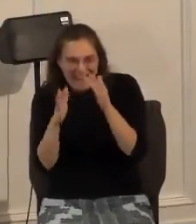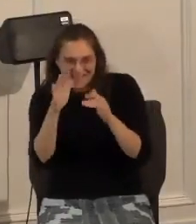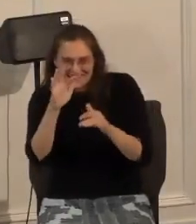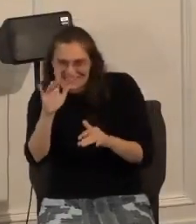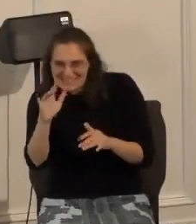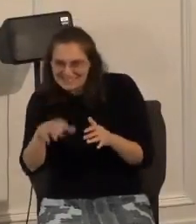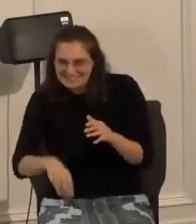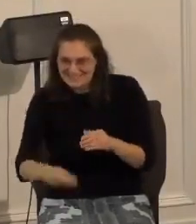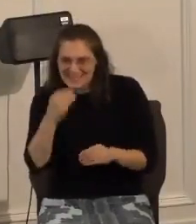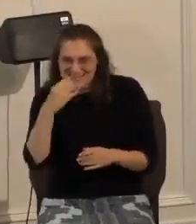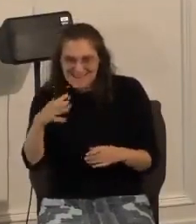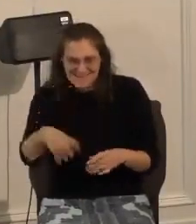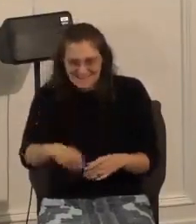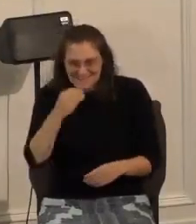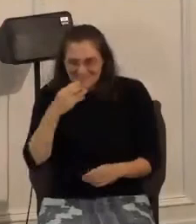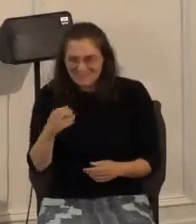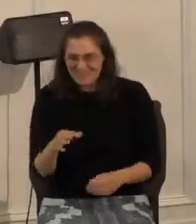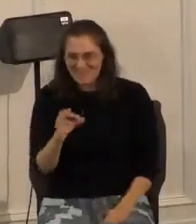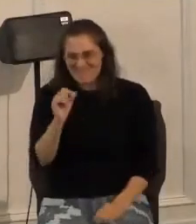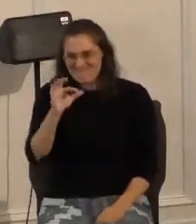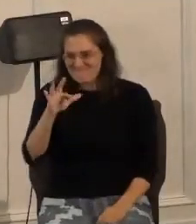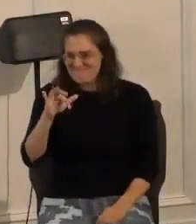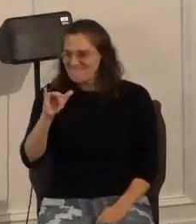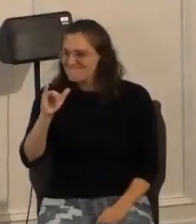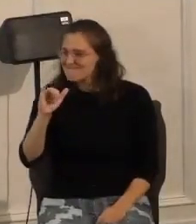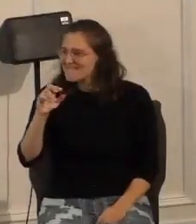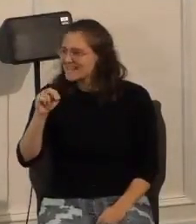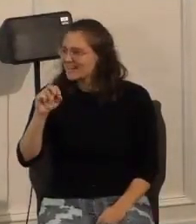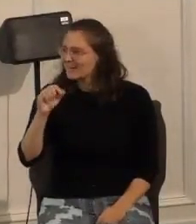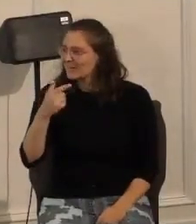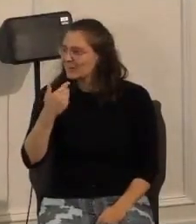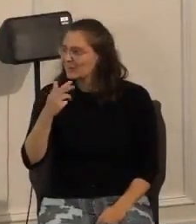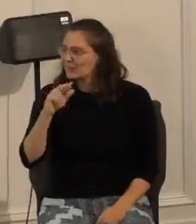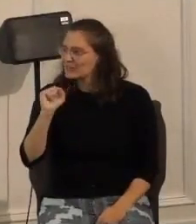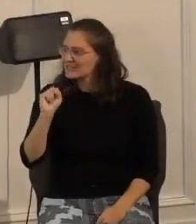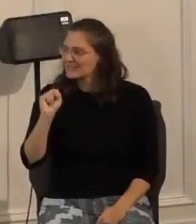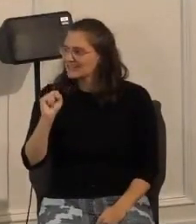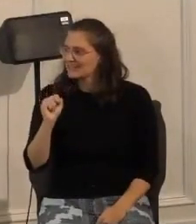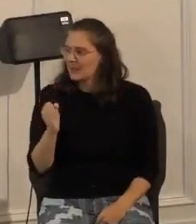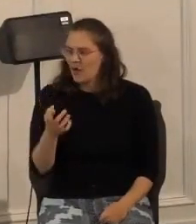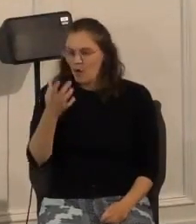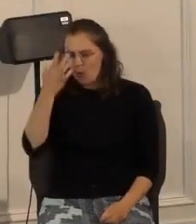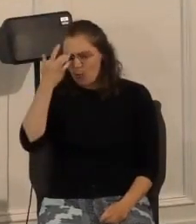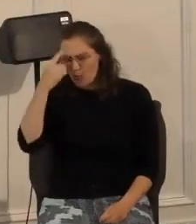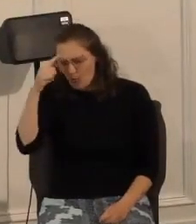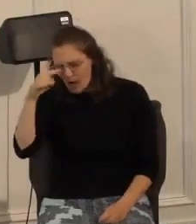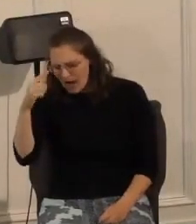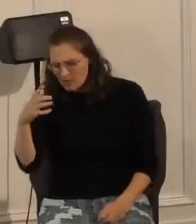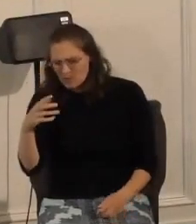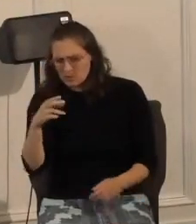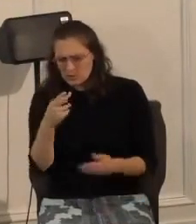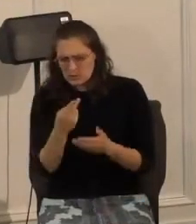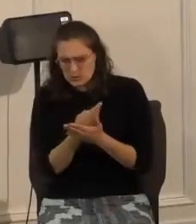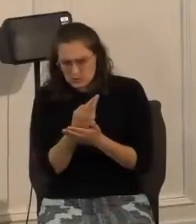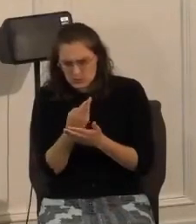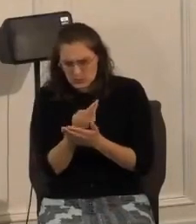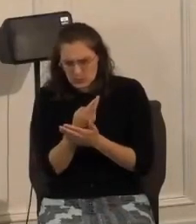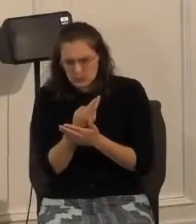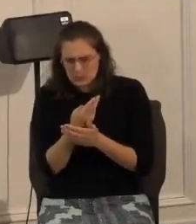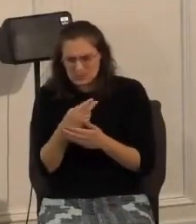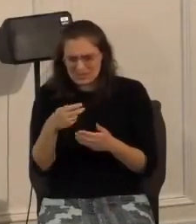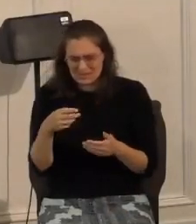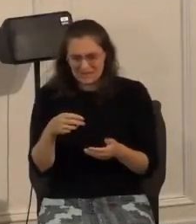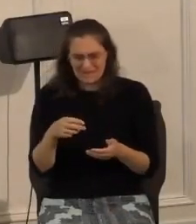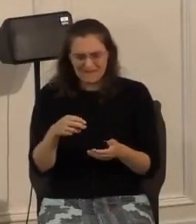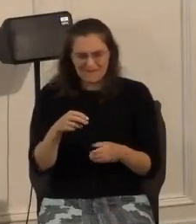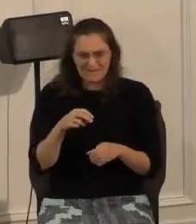Yeah. All right. Okay. Now, why do we use forks? First of all, it's a little easier, I think. It's